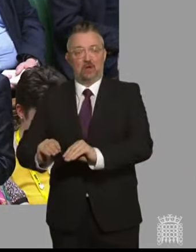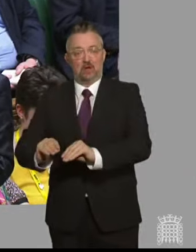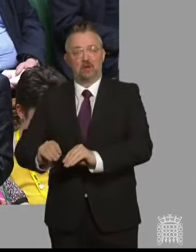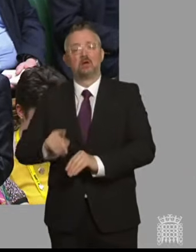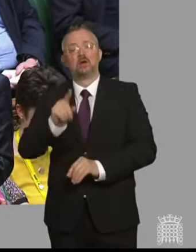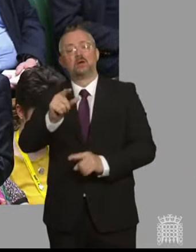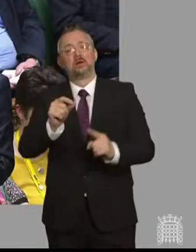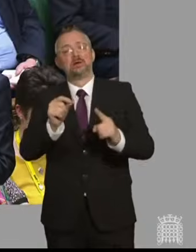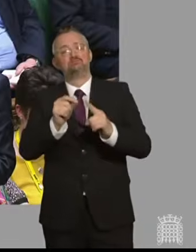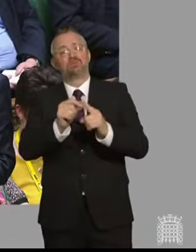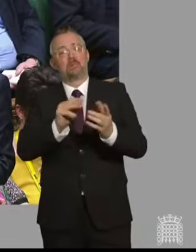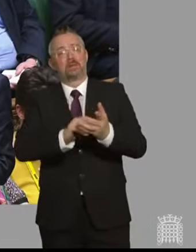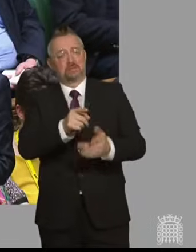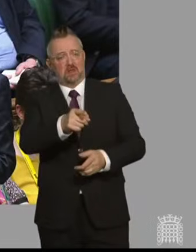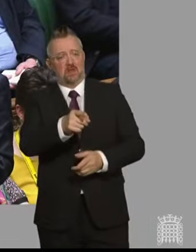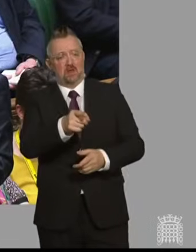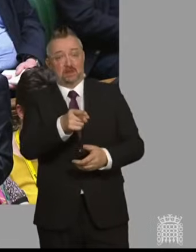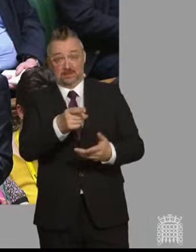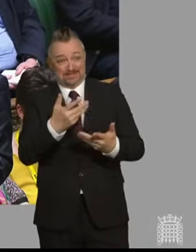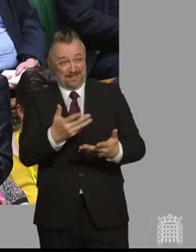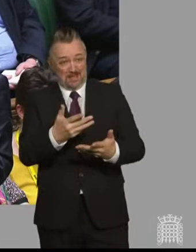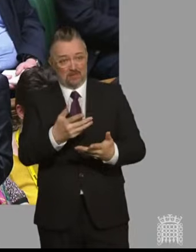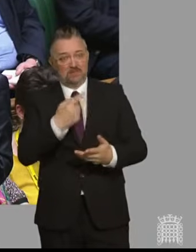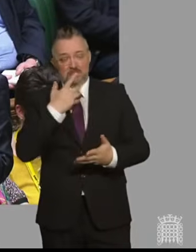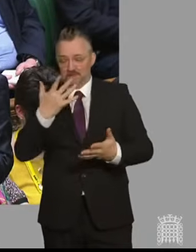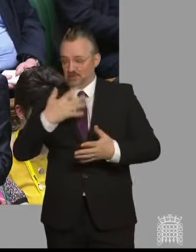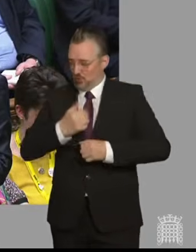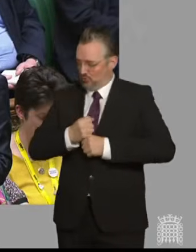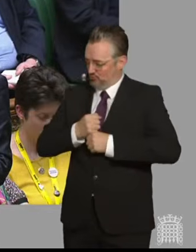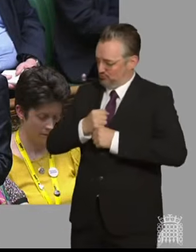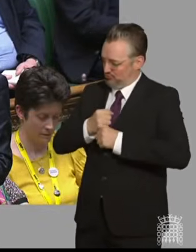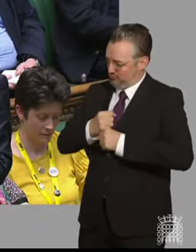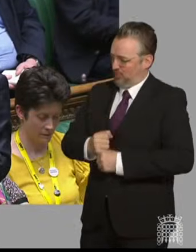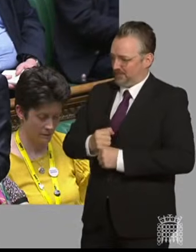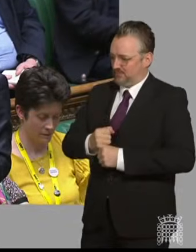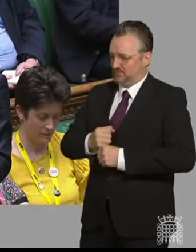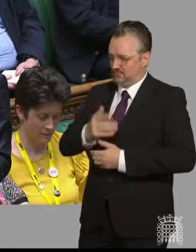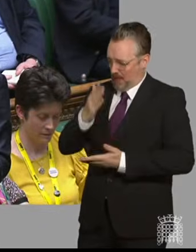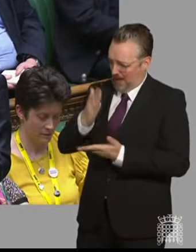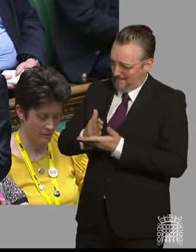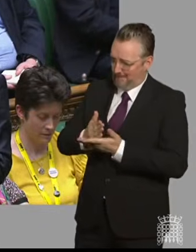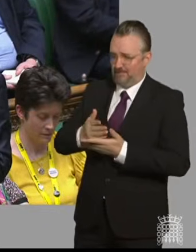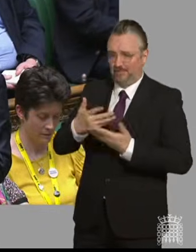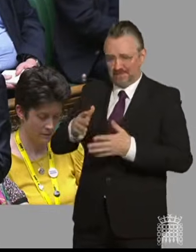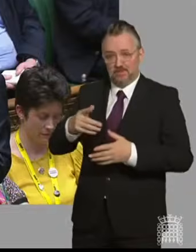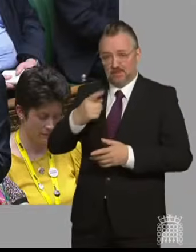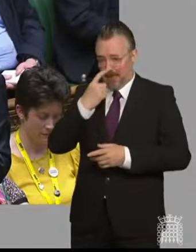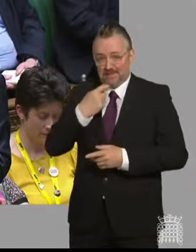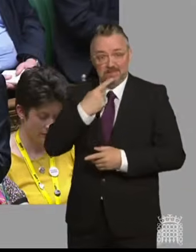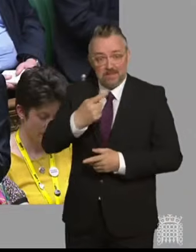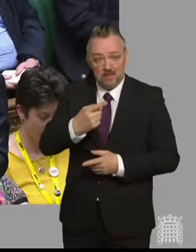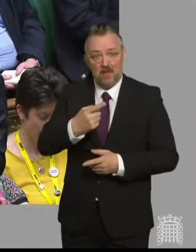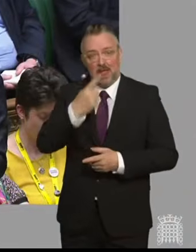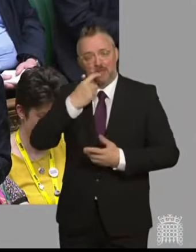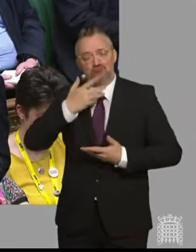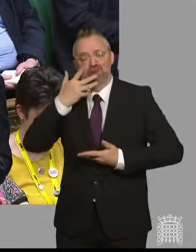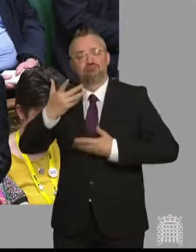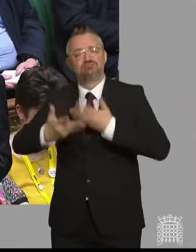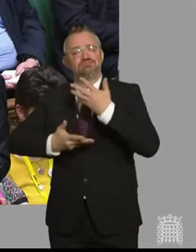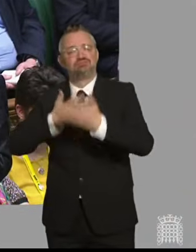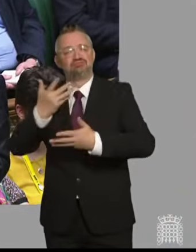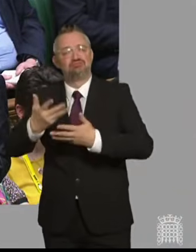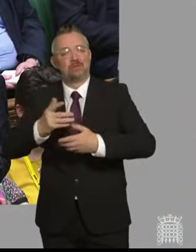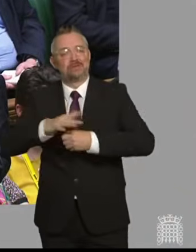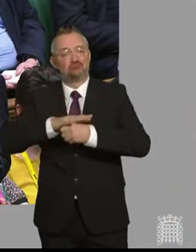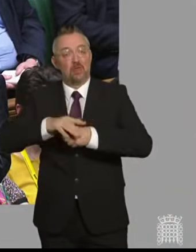the UK's representatives in the United Nations and elsewhere to articulate that position of this House. If they're